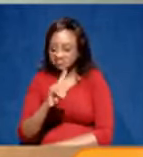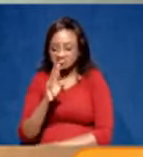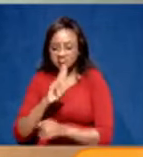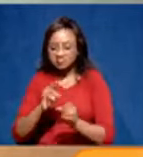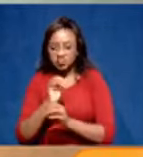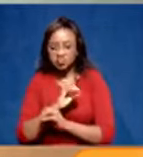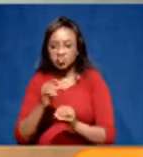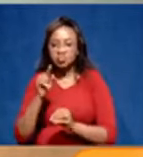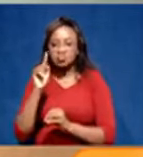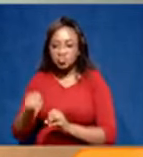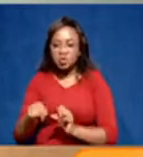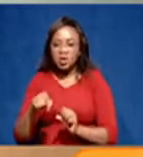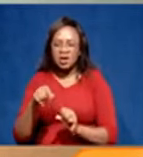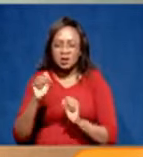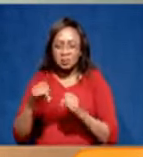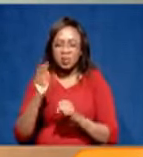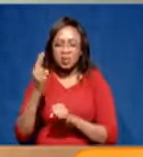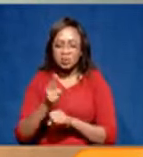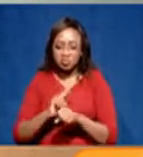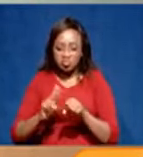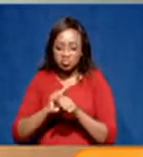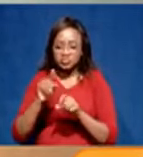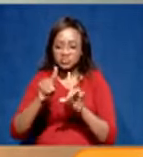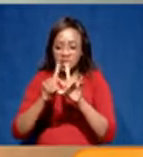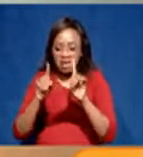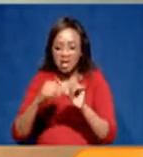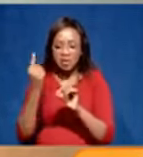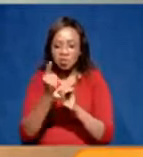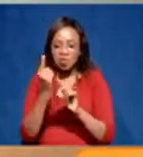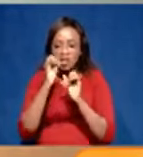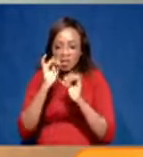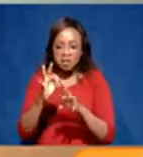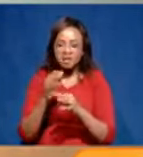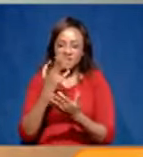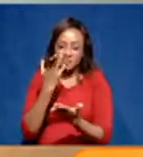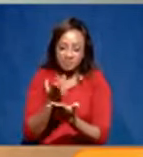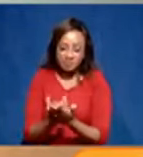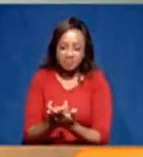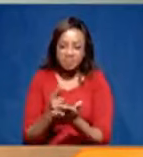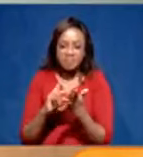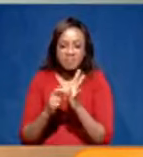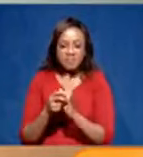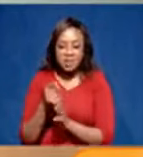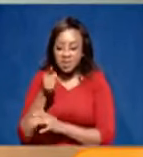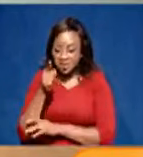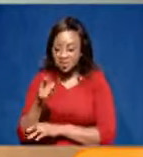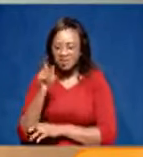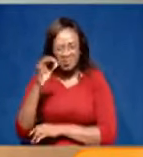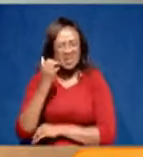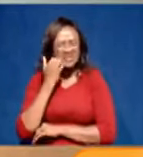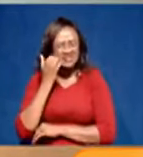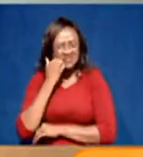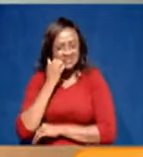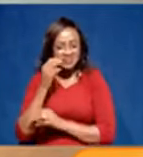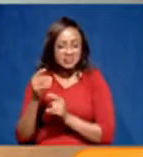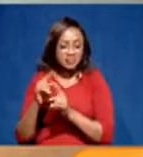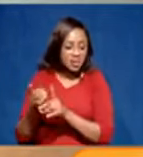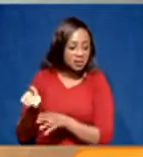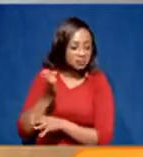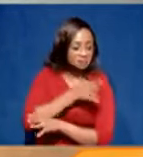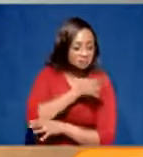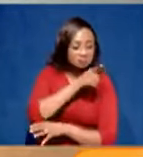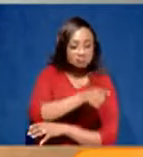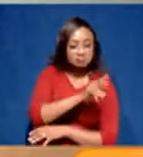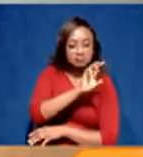can only use it as an inpatient. That means it was designed to cure. You must get sick. But here we have a case where we are